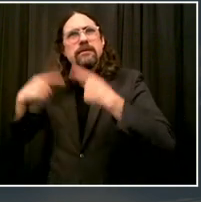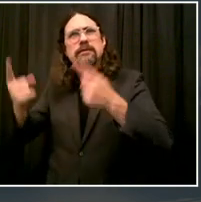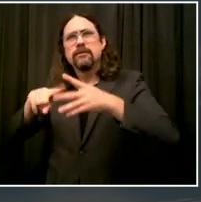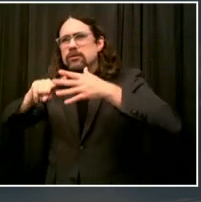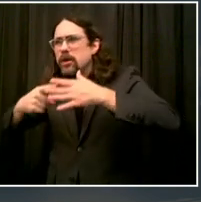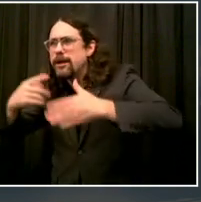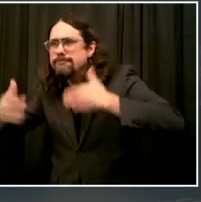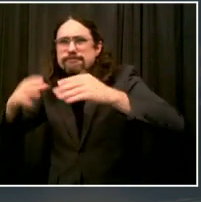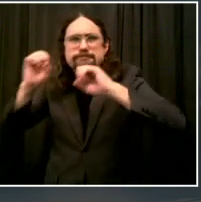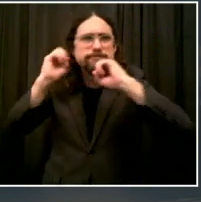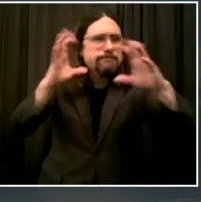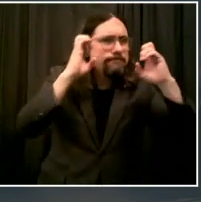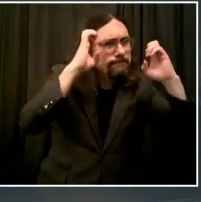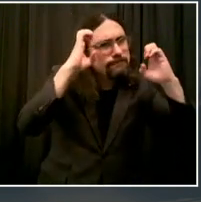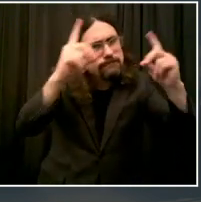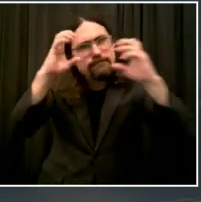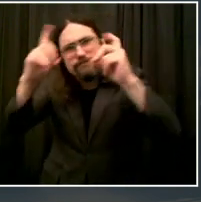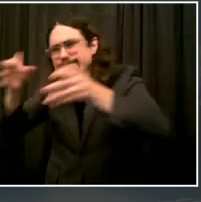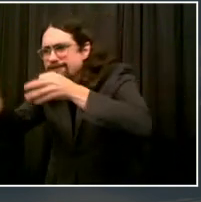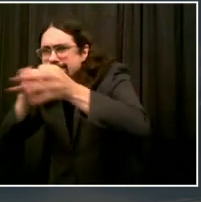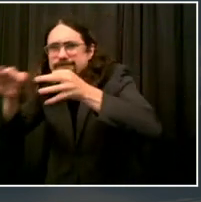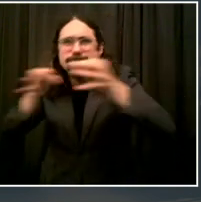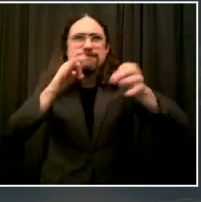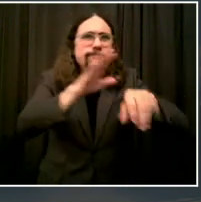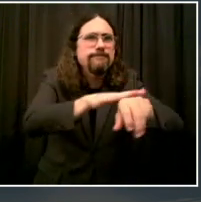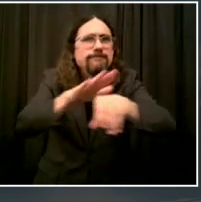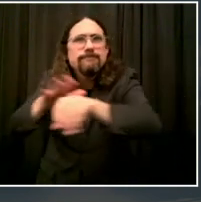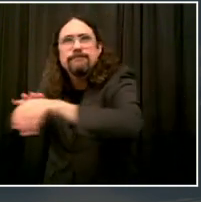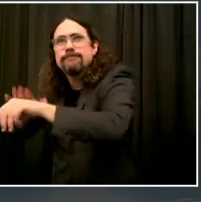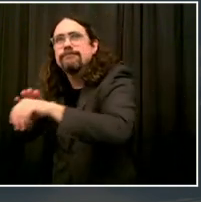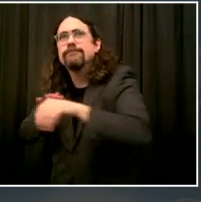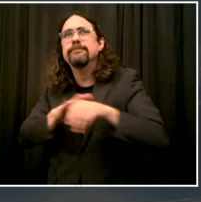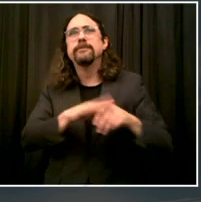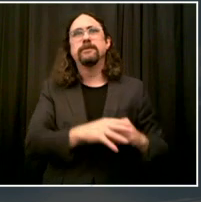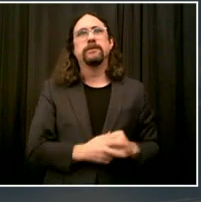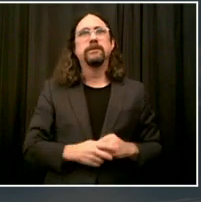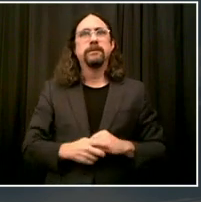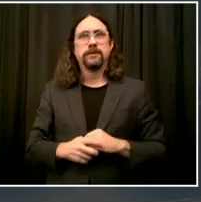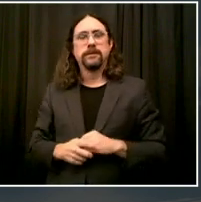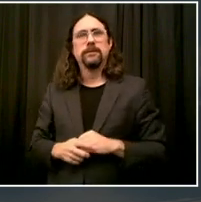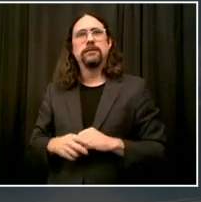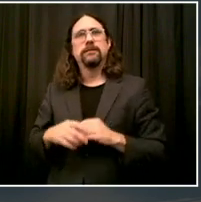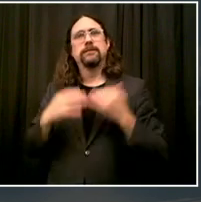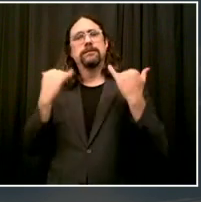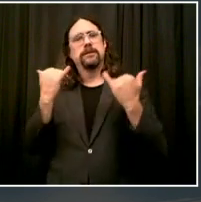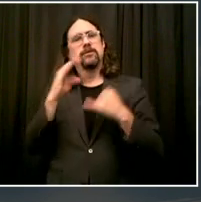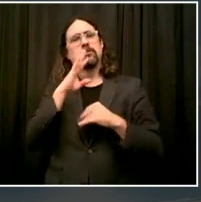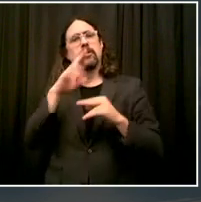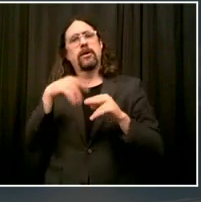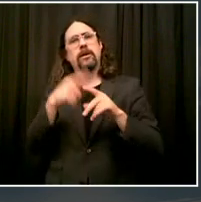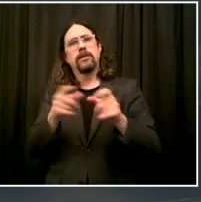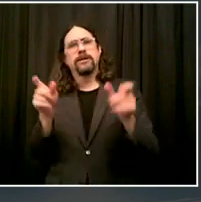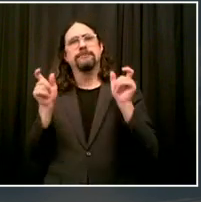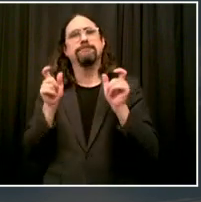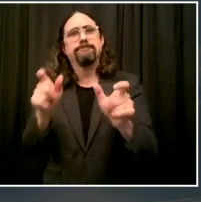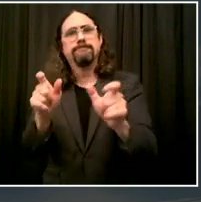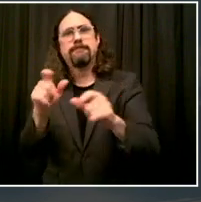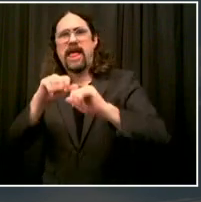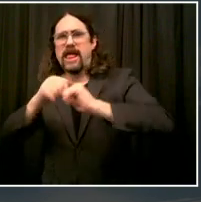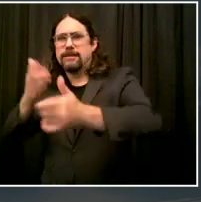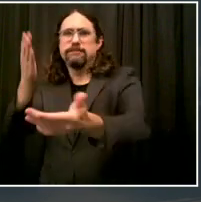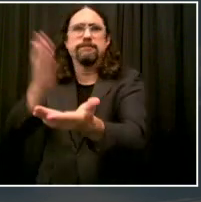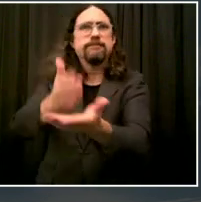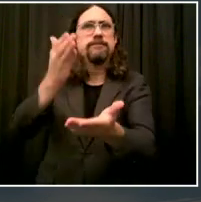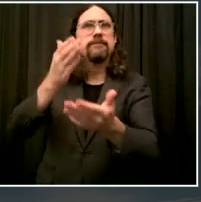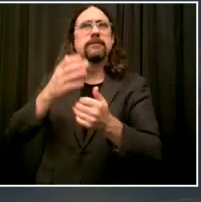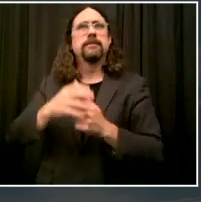want to use the similar strategy that we've used with tobacco enforcement and other types of contraband. We want to look out of state at the people that are